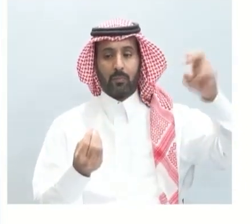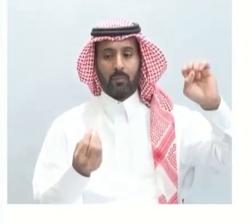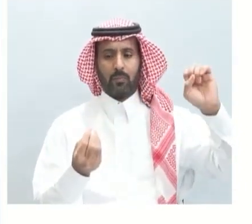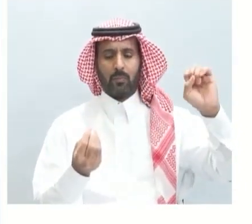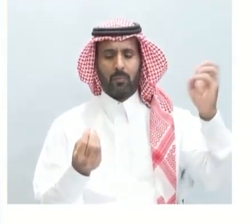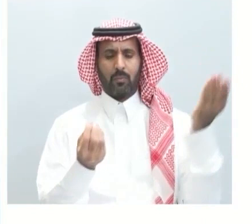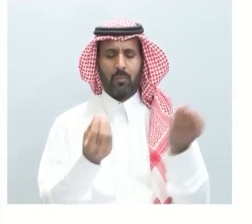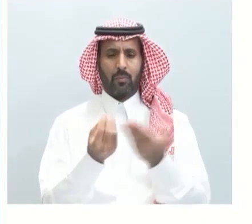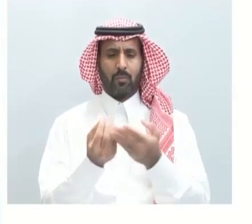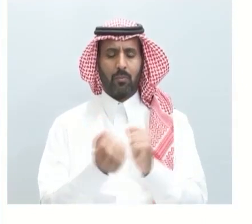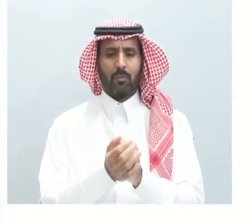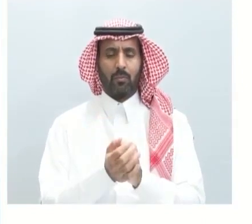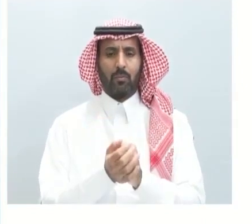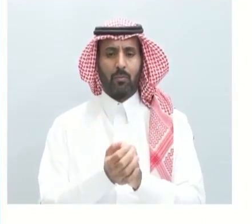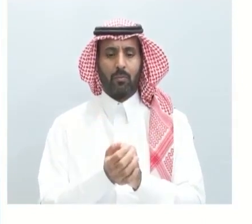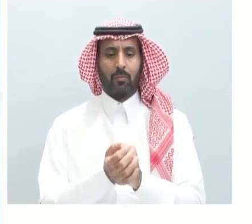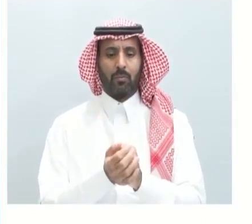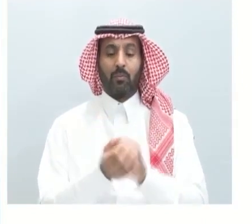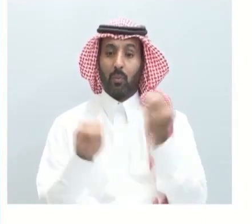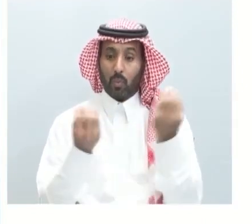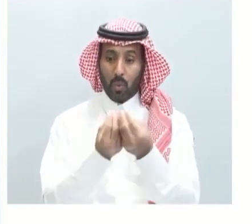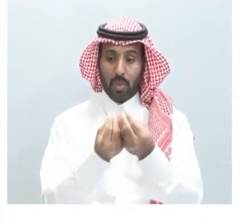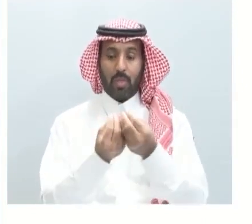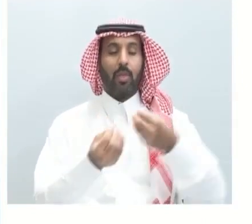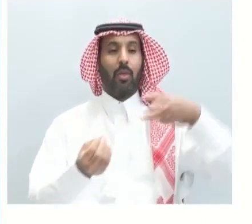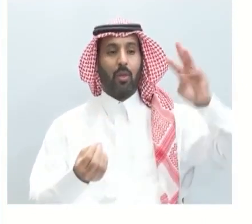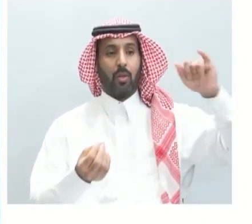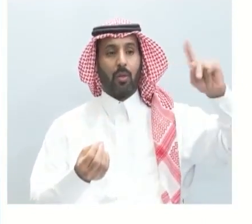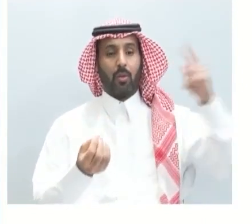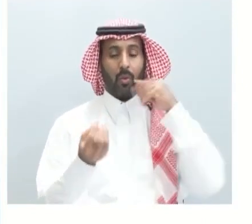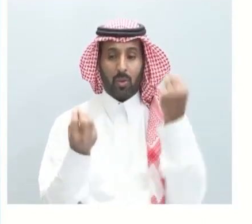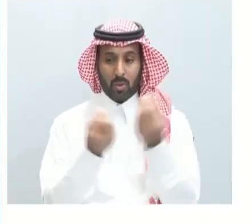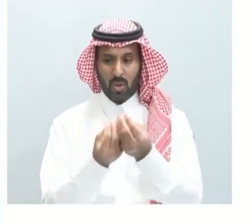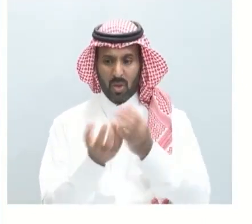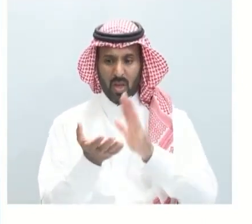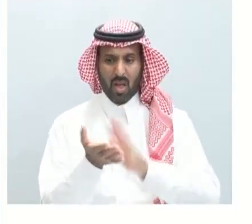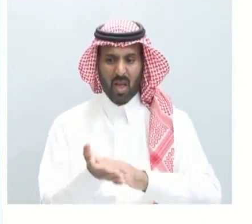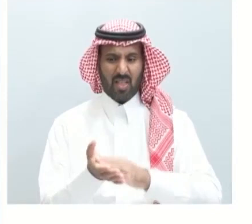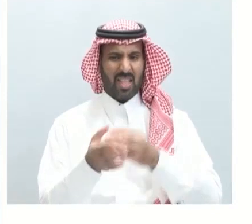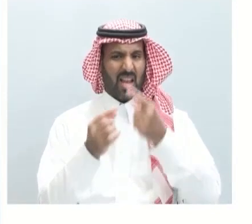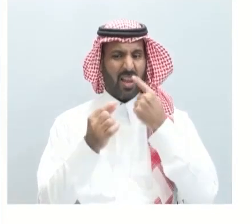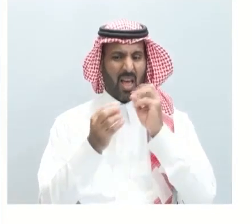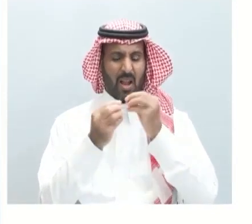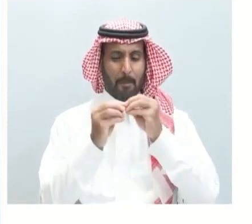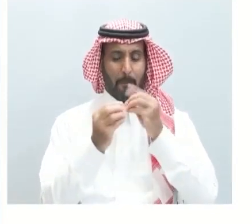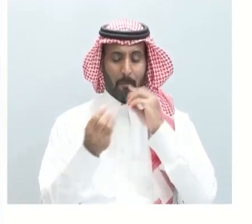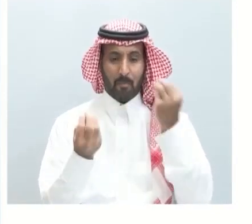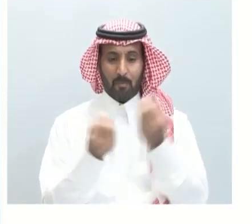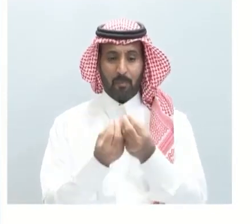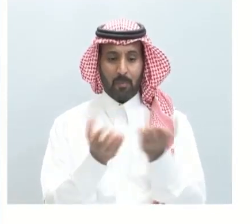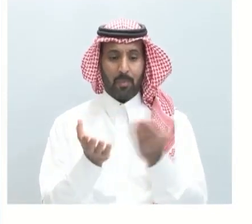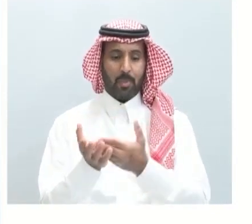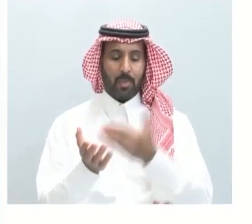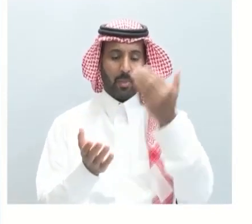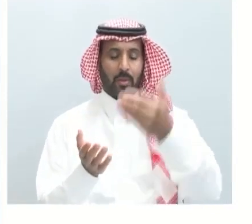on so the correct answer is with of course so associated with worn by surrounded